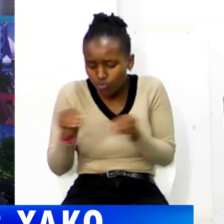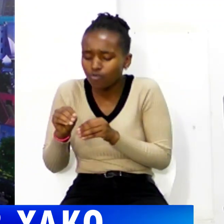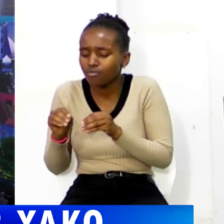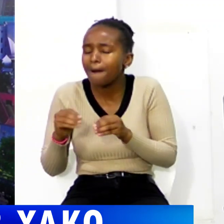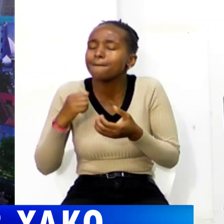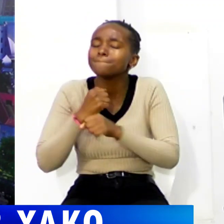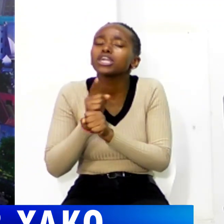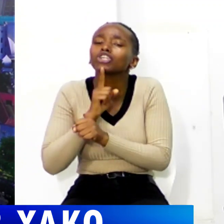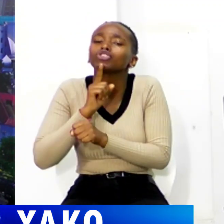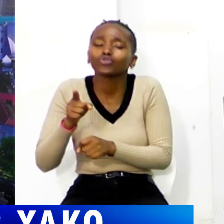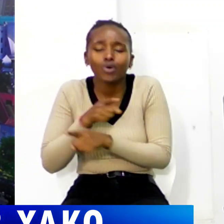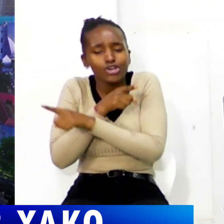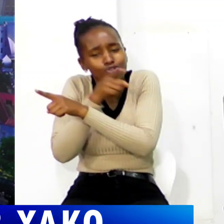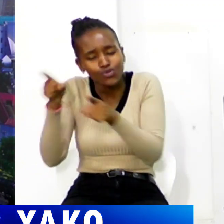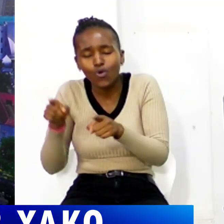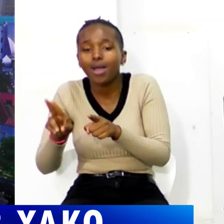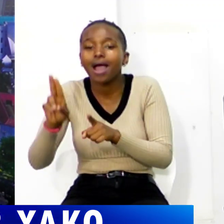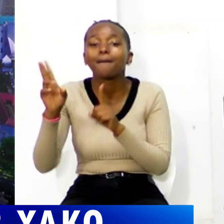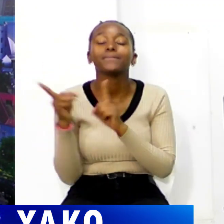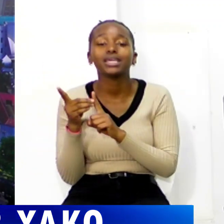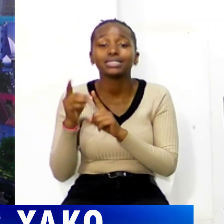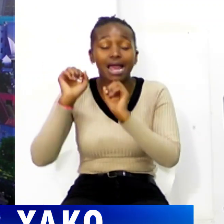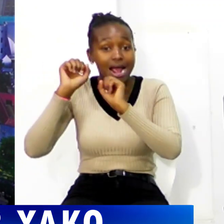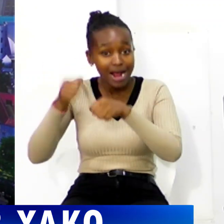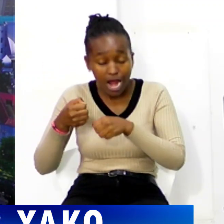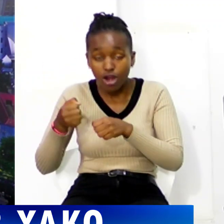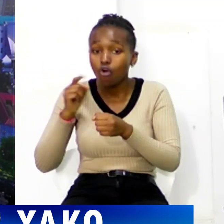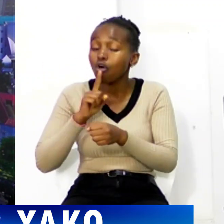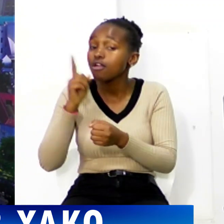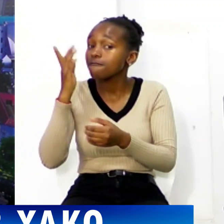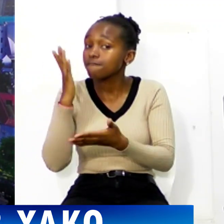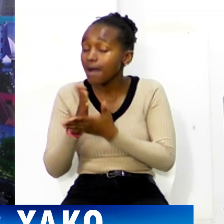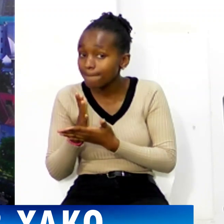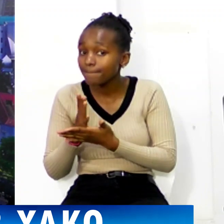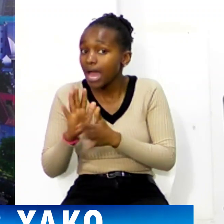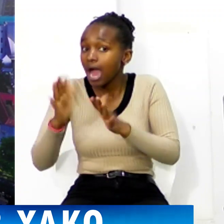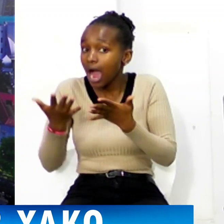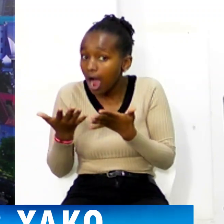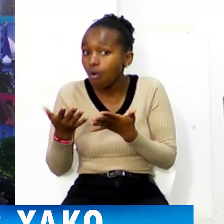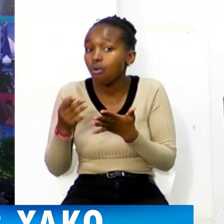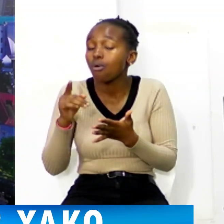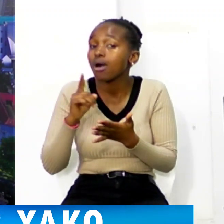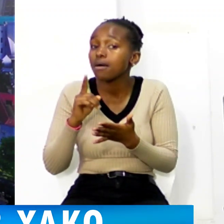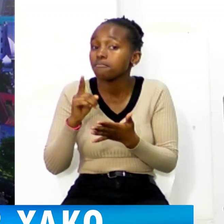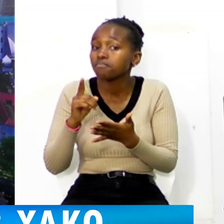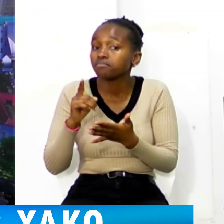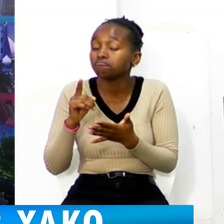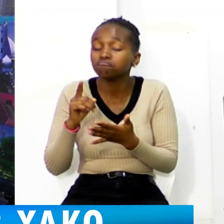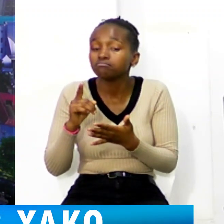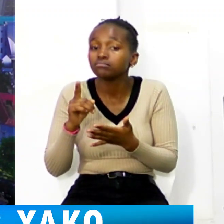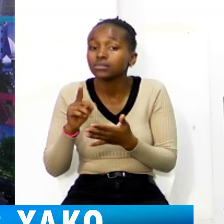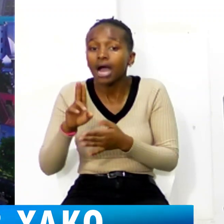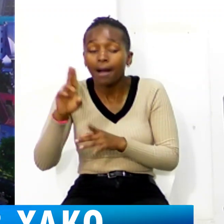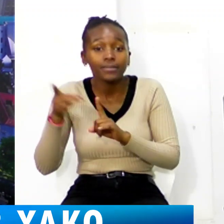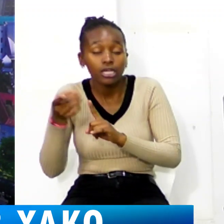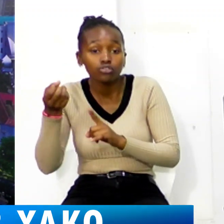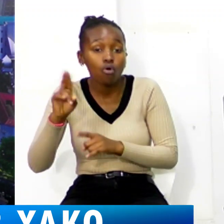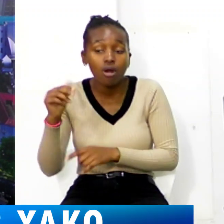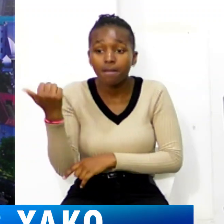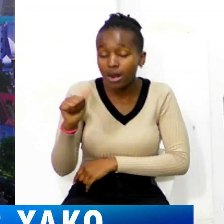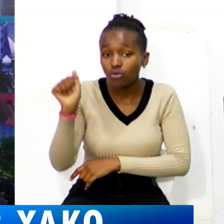been updated. Update it. Check with Kenya Power, still using that same number 97771,